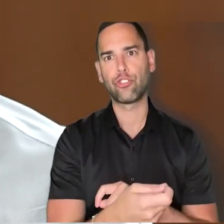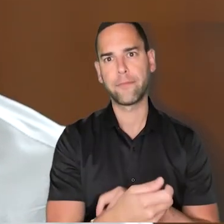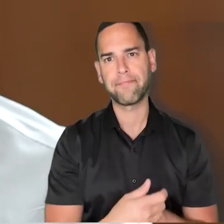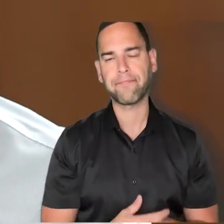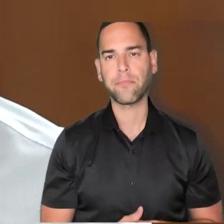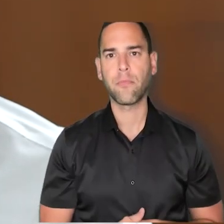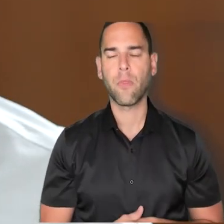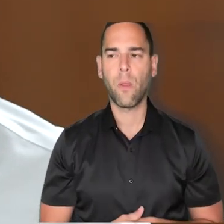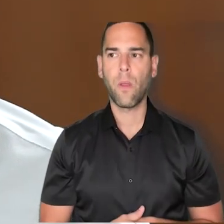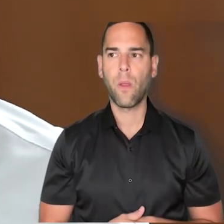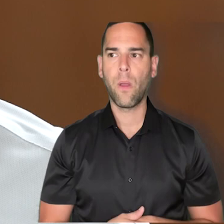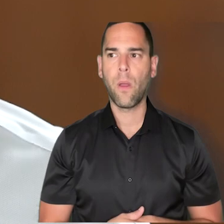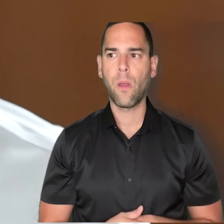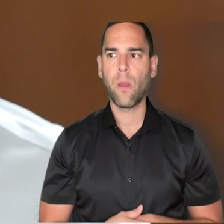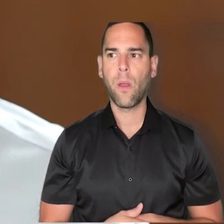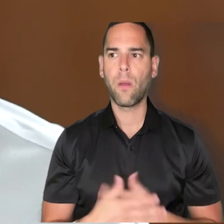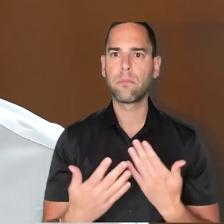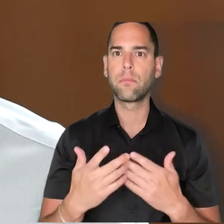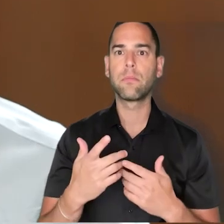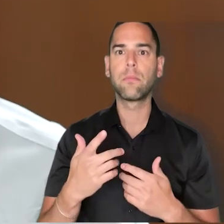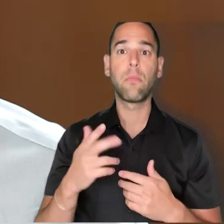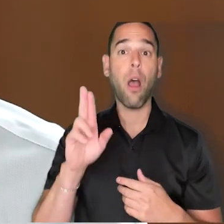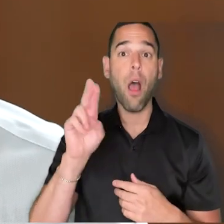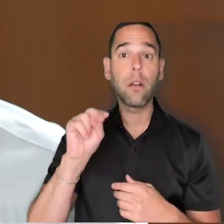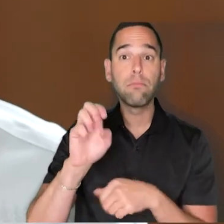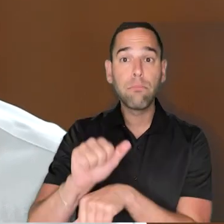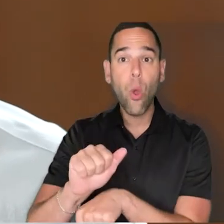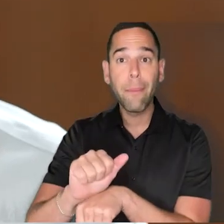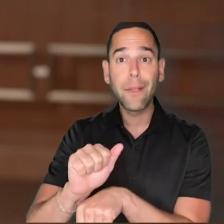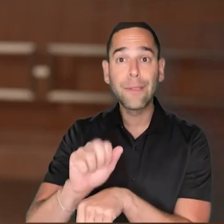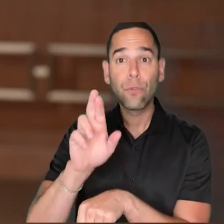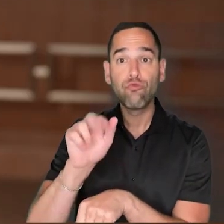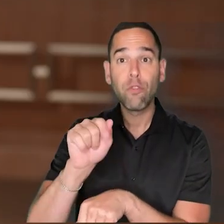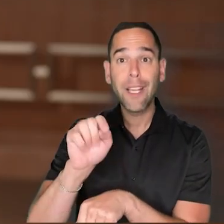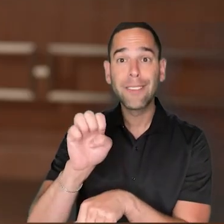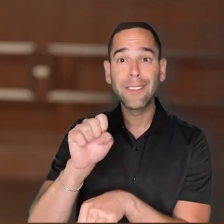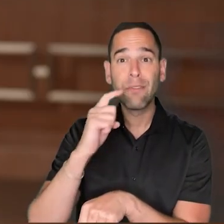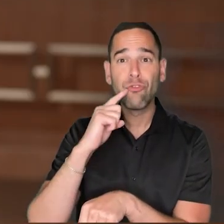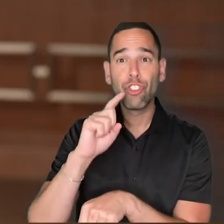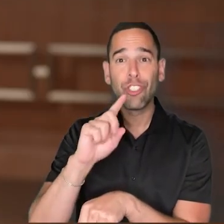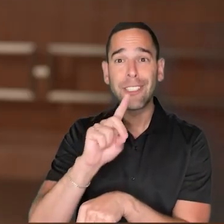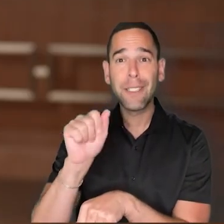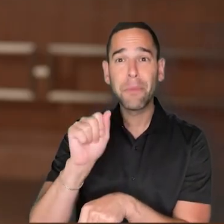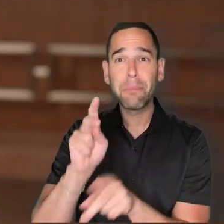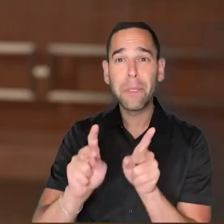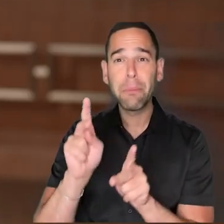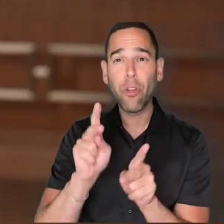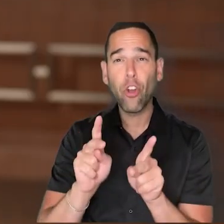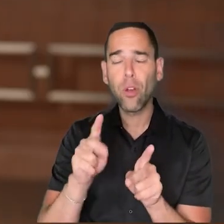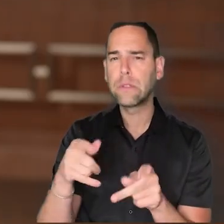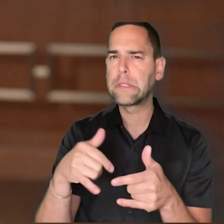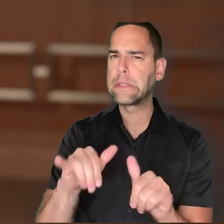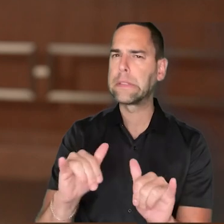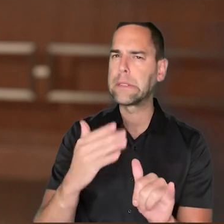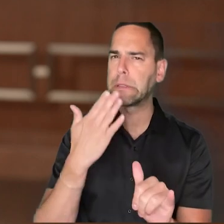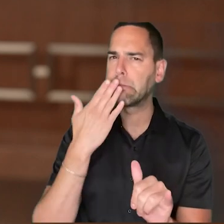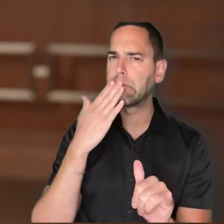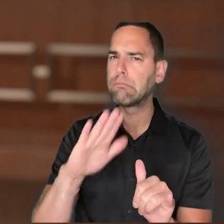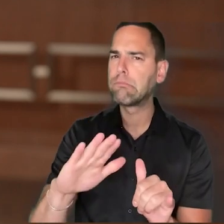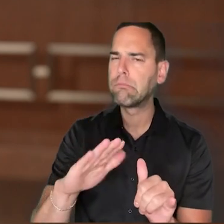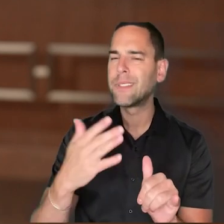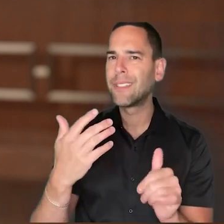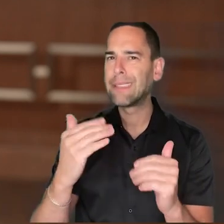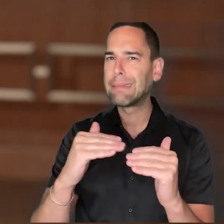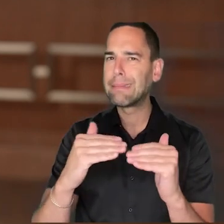most changes. But I think when you look at like unemployment rates of disabled people, we still see such